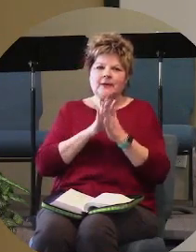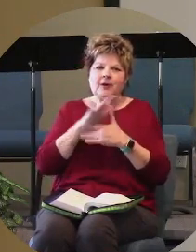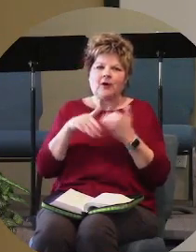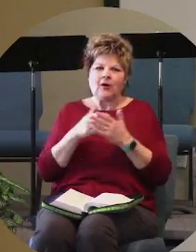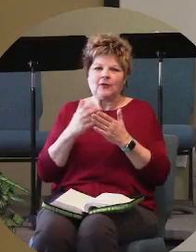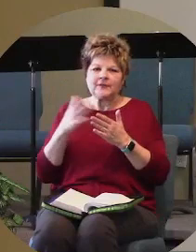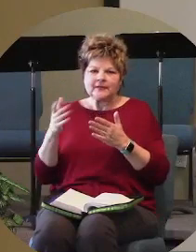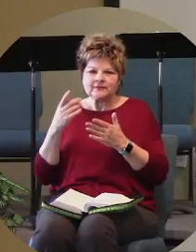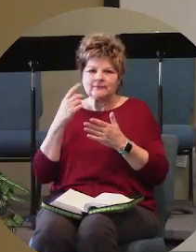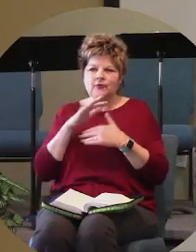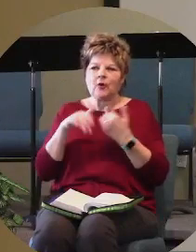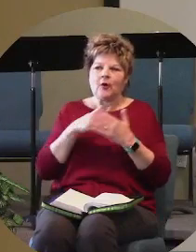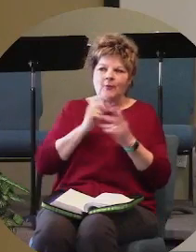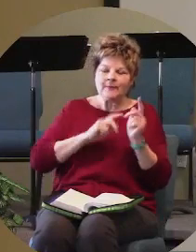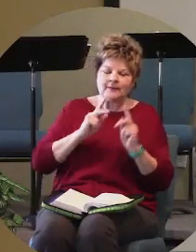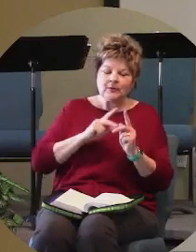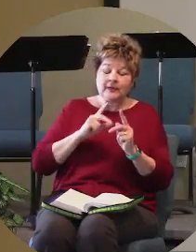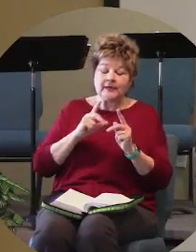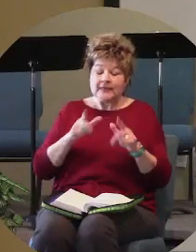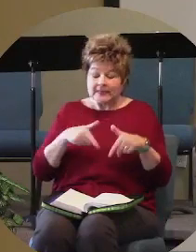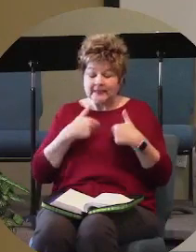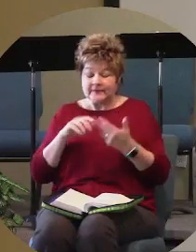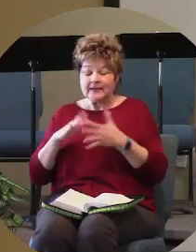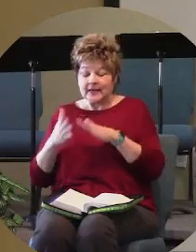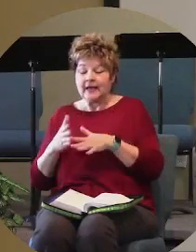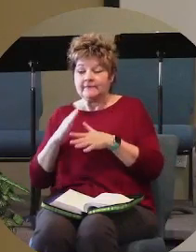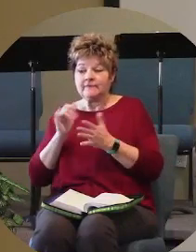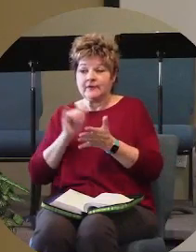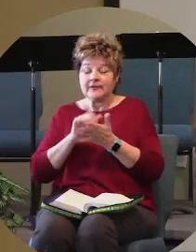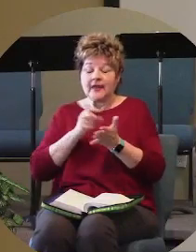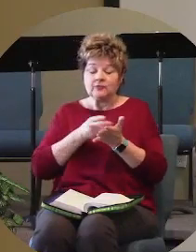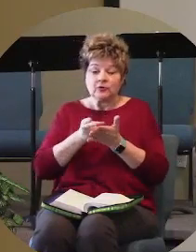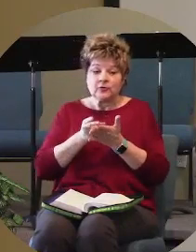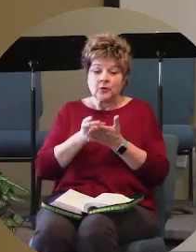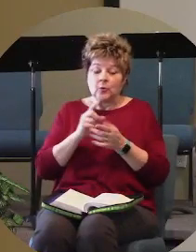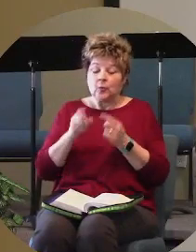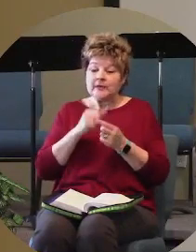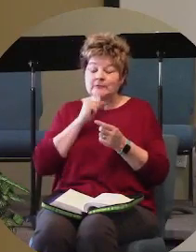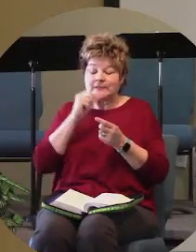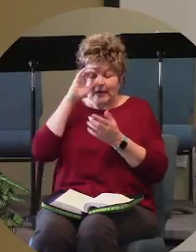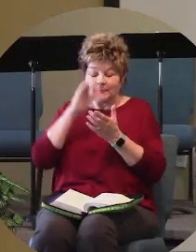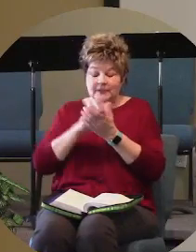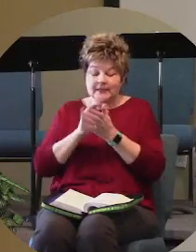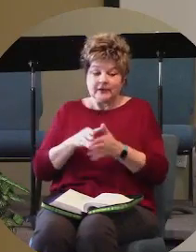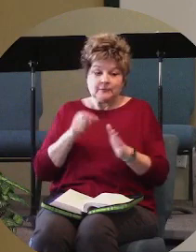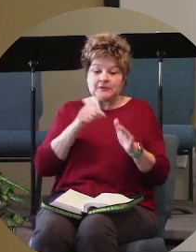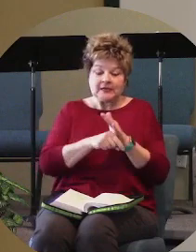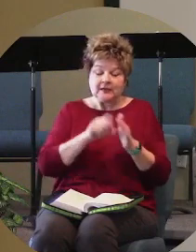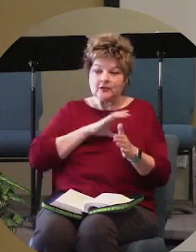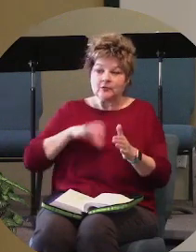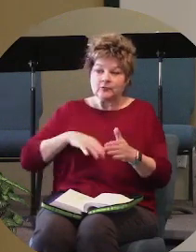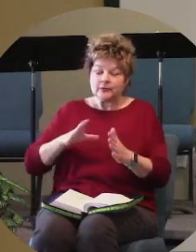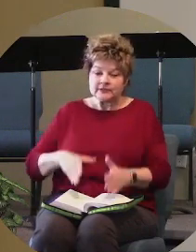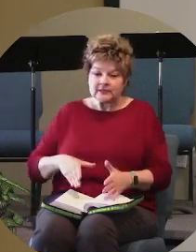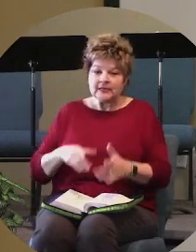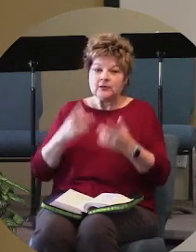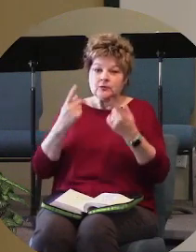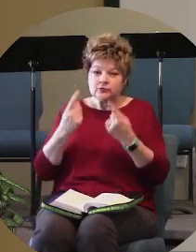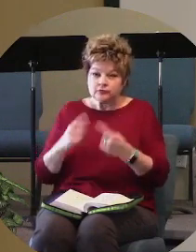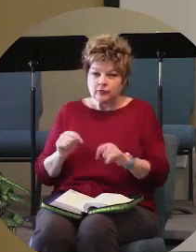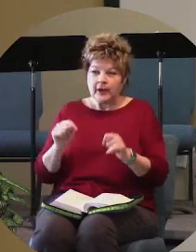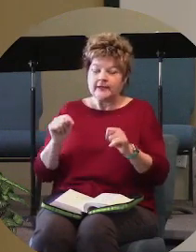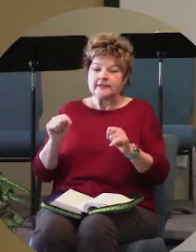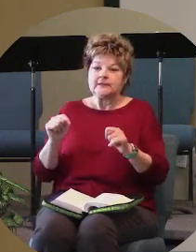and died by that truth. When he was a non-believer, when he was killing Christians, and he was trying to crawl up the ladder of the Pharisees and